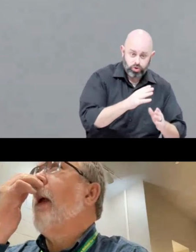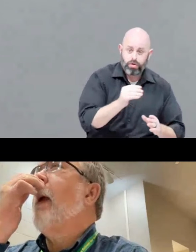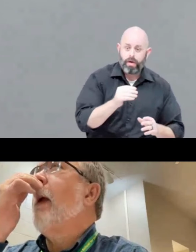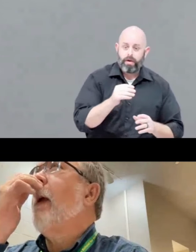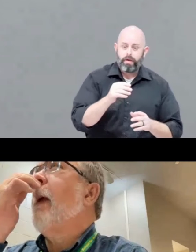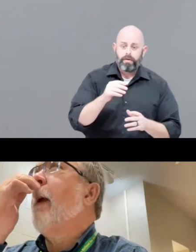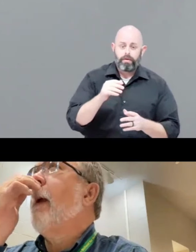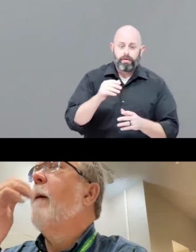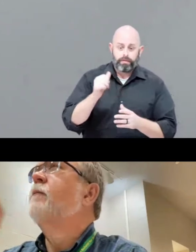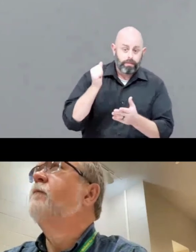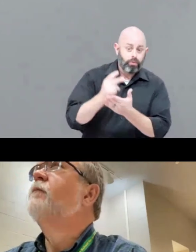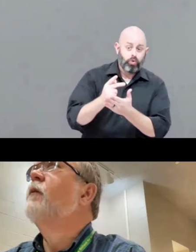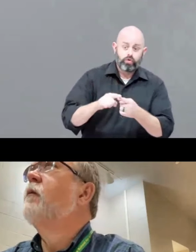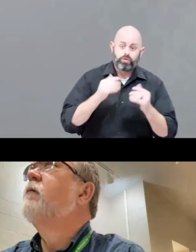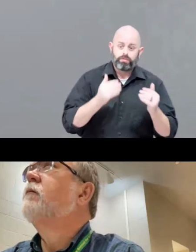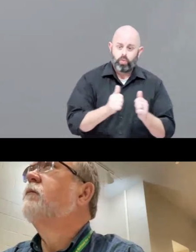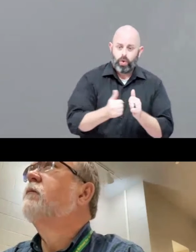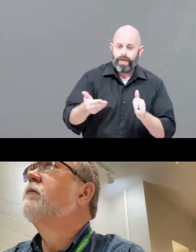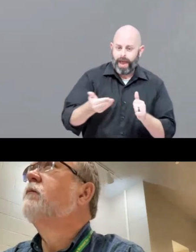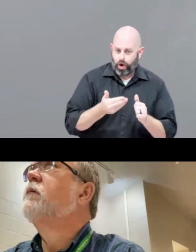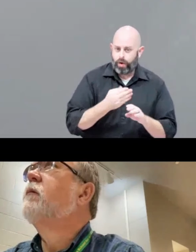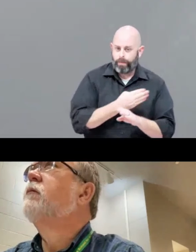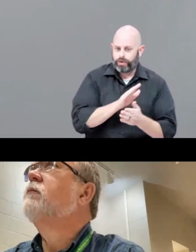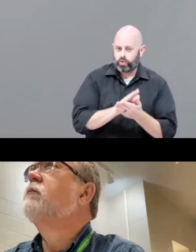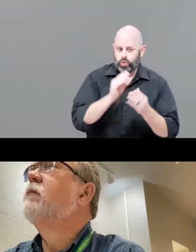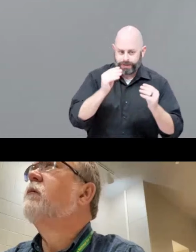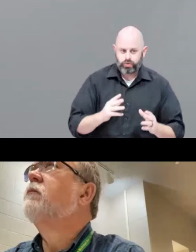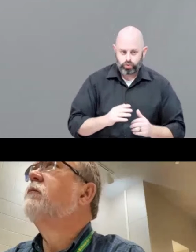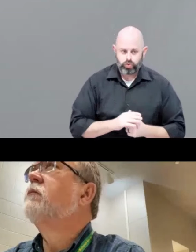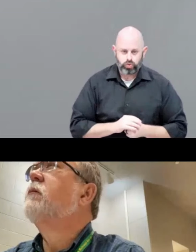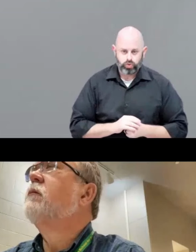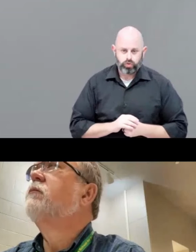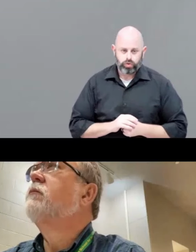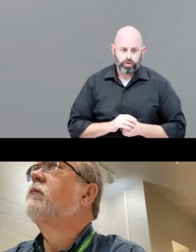the okay to move forward with hiring a preschool teacher.